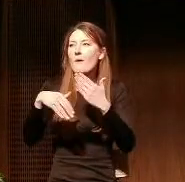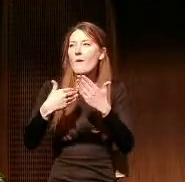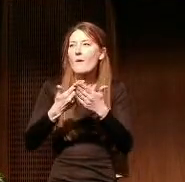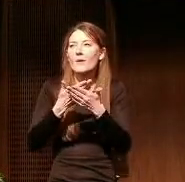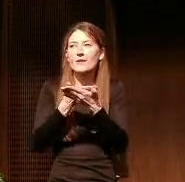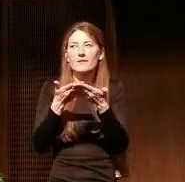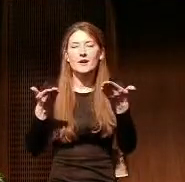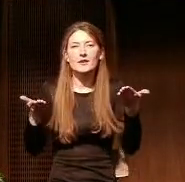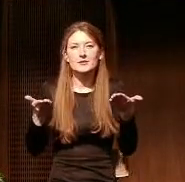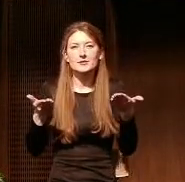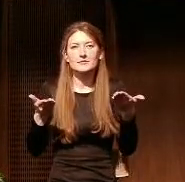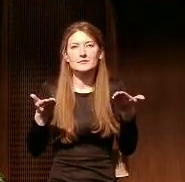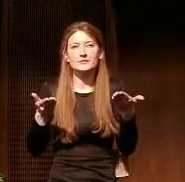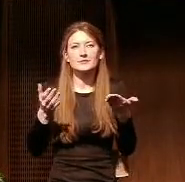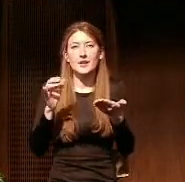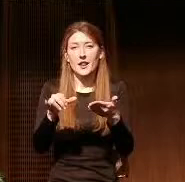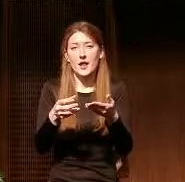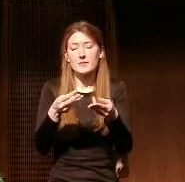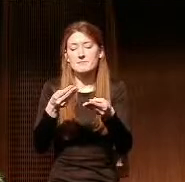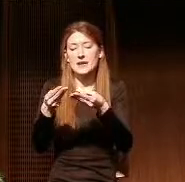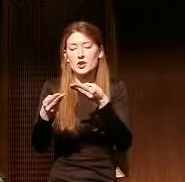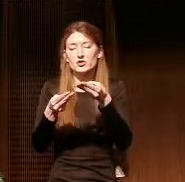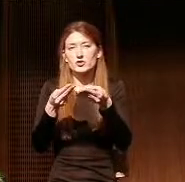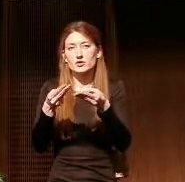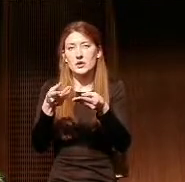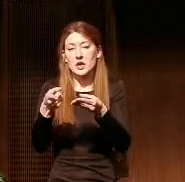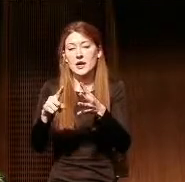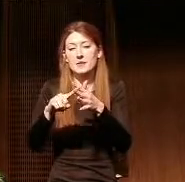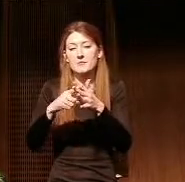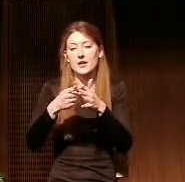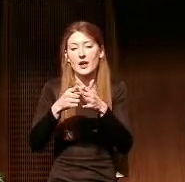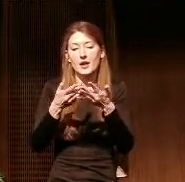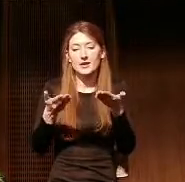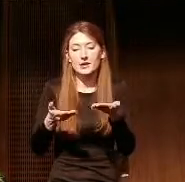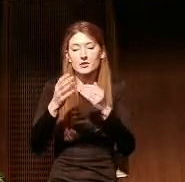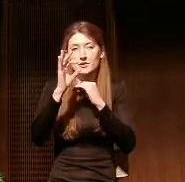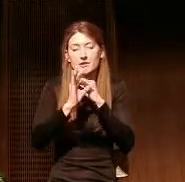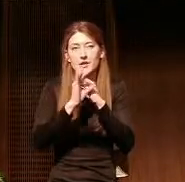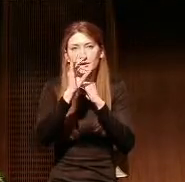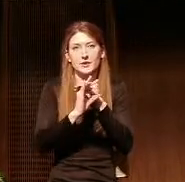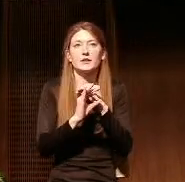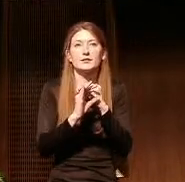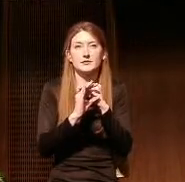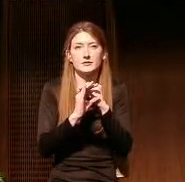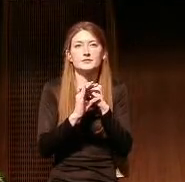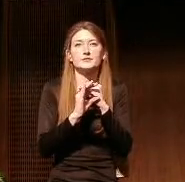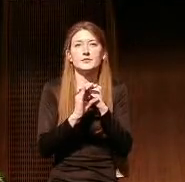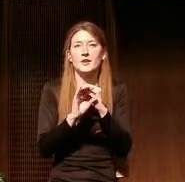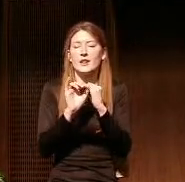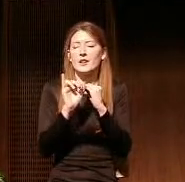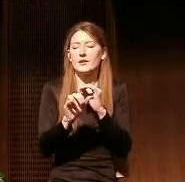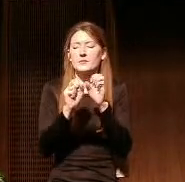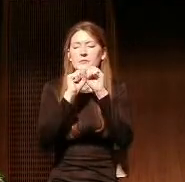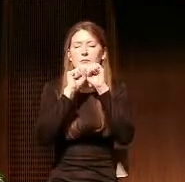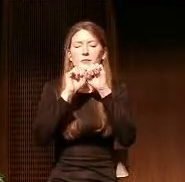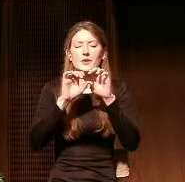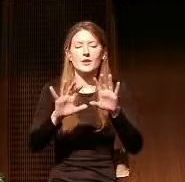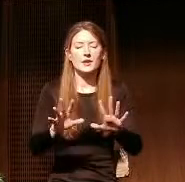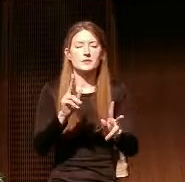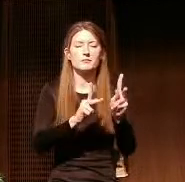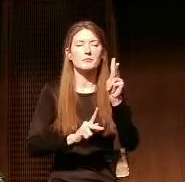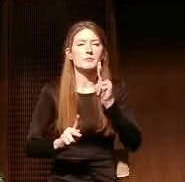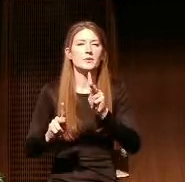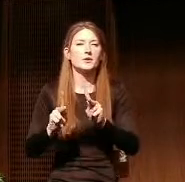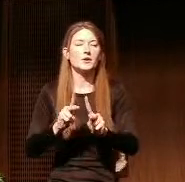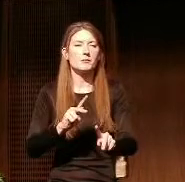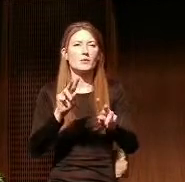That ministry that he helped to begin here at Sunset has been a blessing to people around the